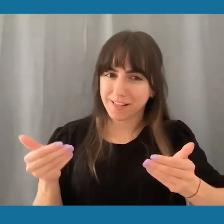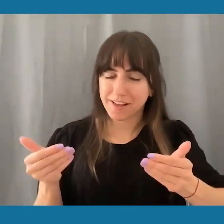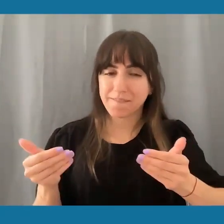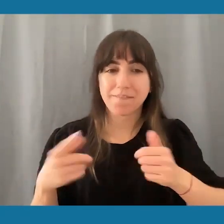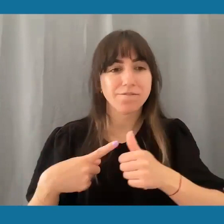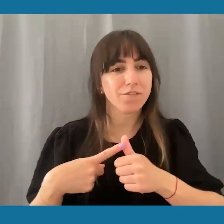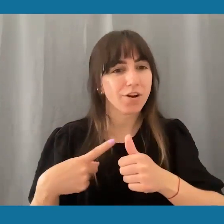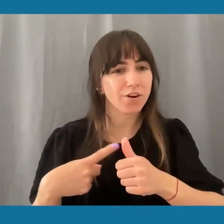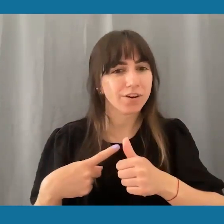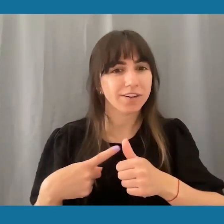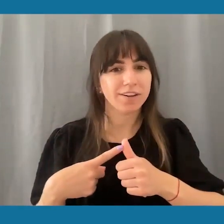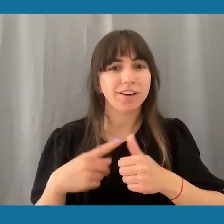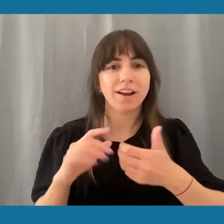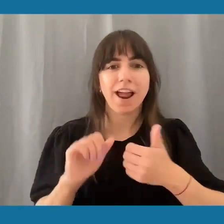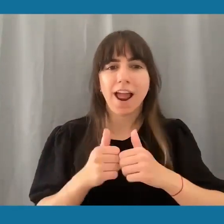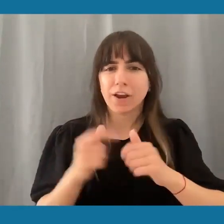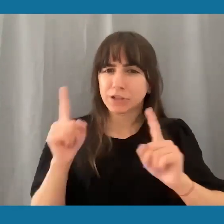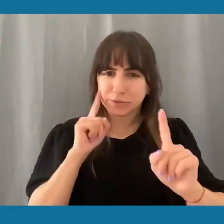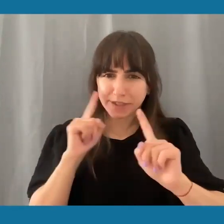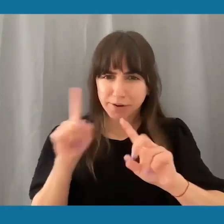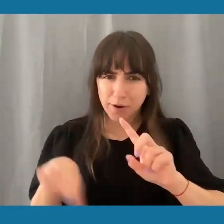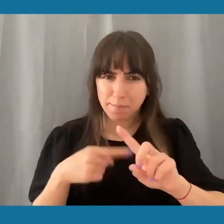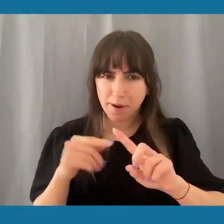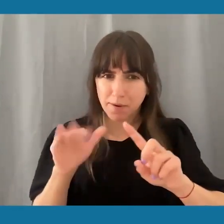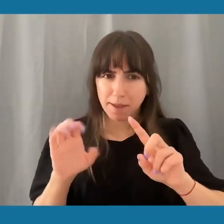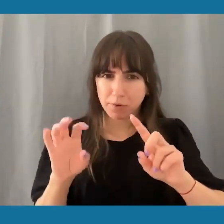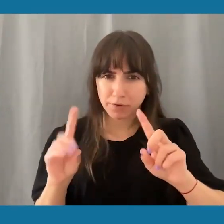And Leo, you are muted, sir.